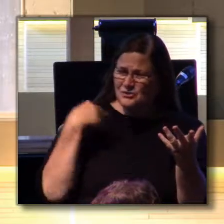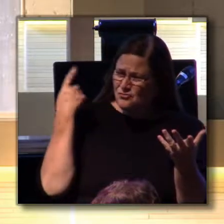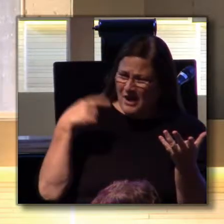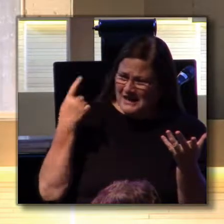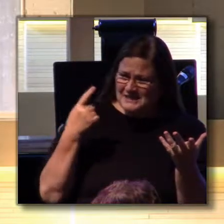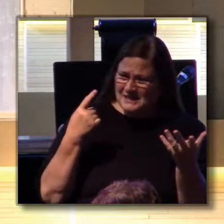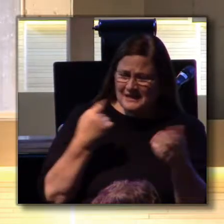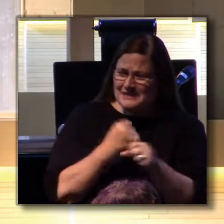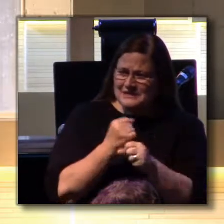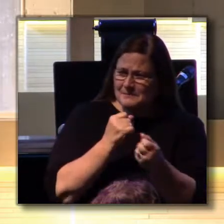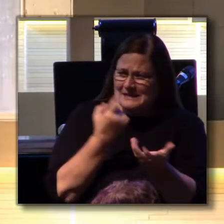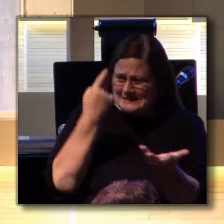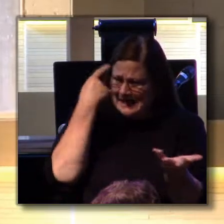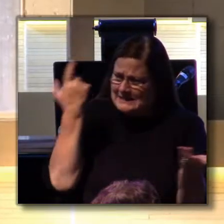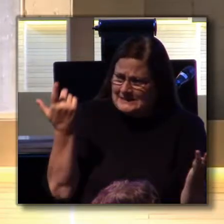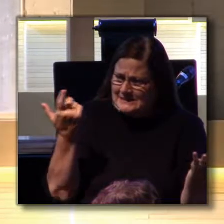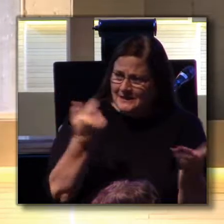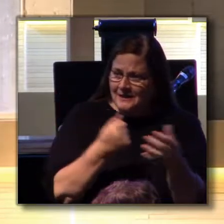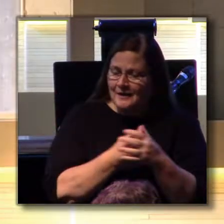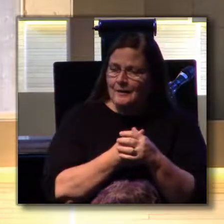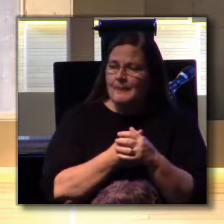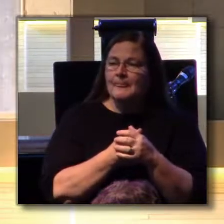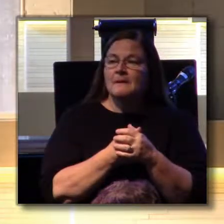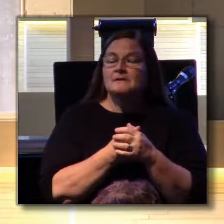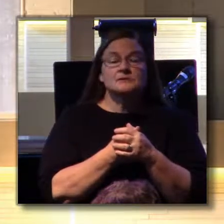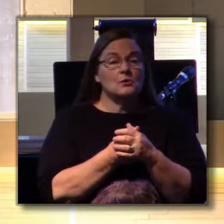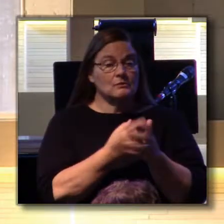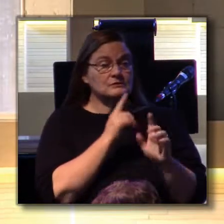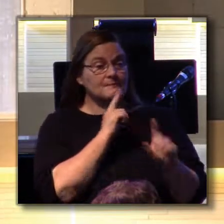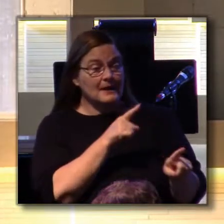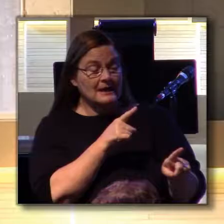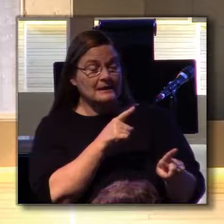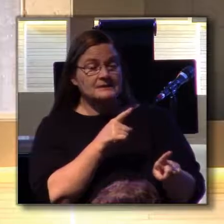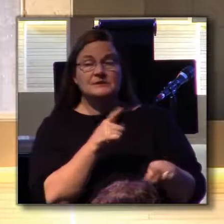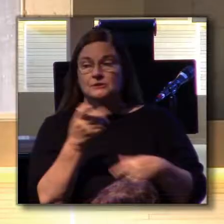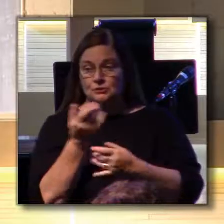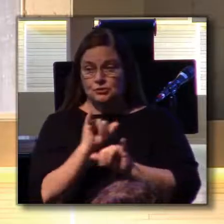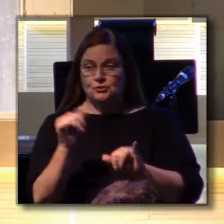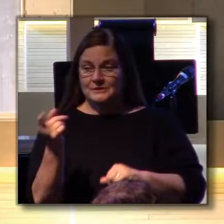that be? And so in response to their amazement, he says to them,